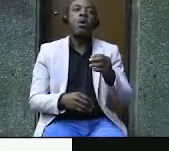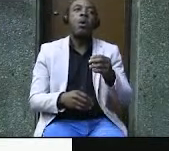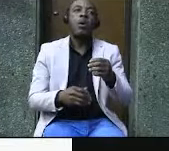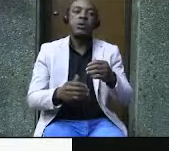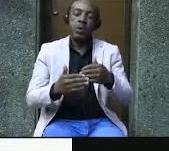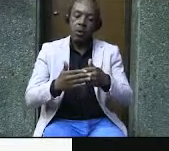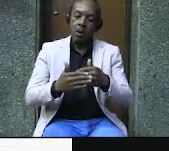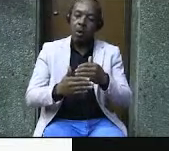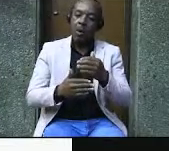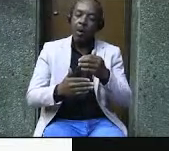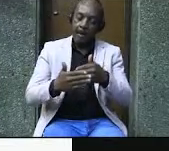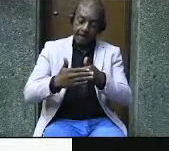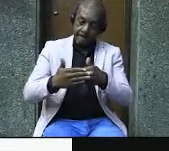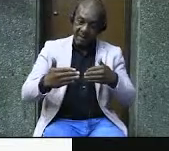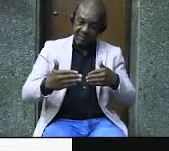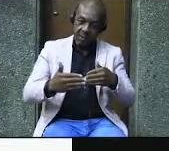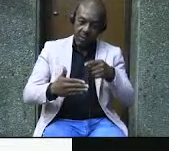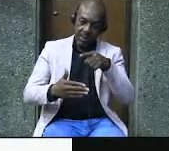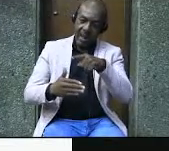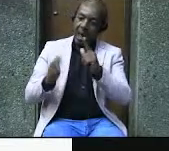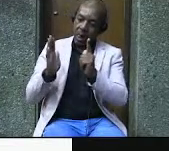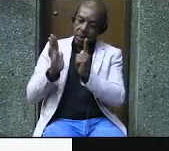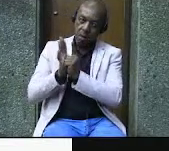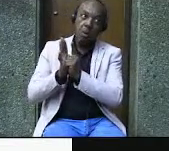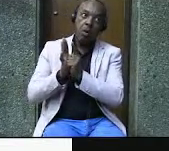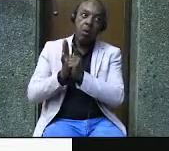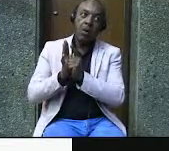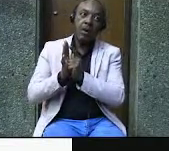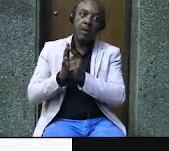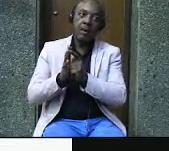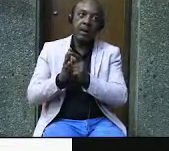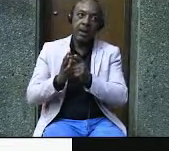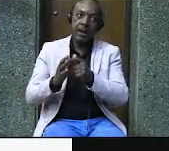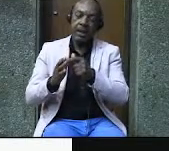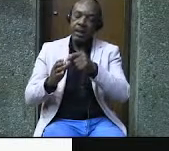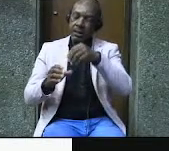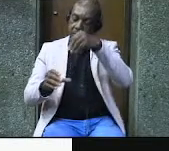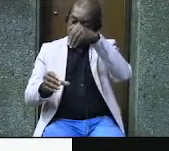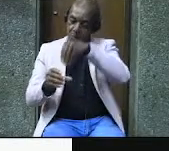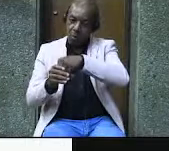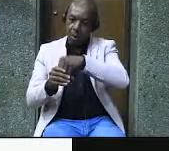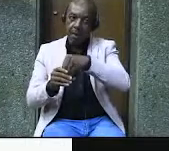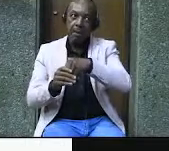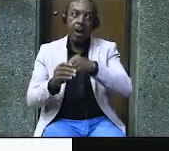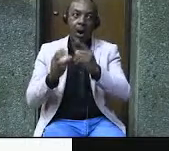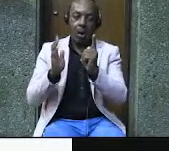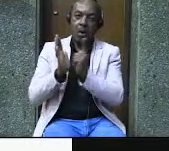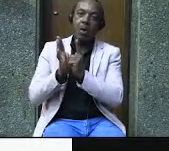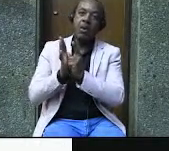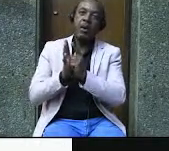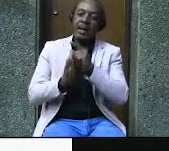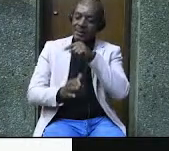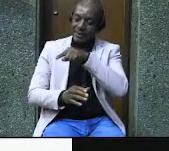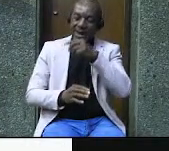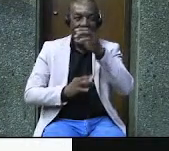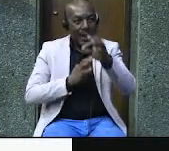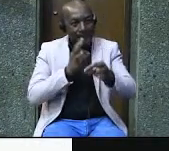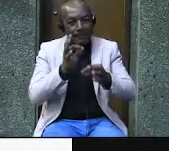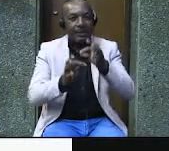courts have interpreted the 1975 expropriation law in harmony with the